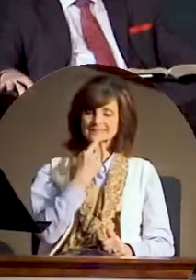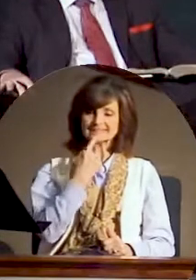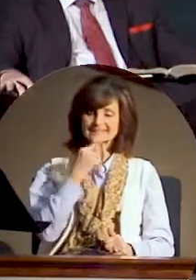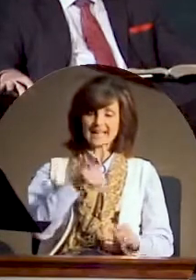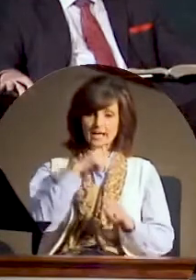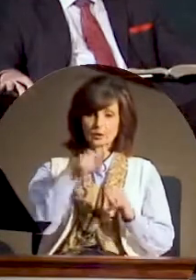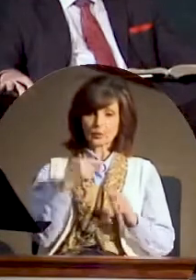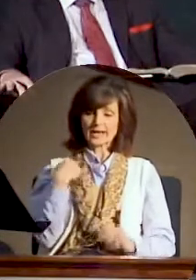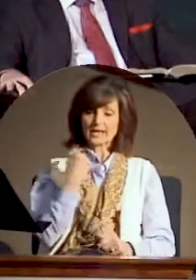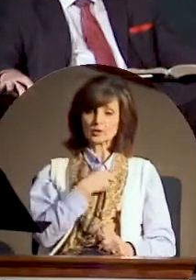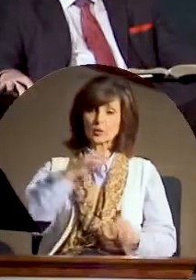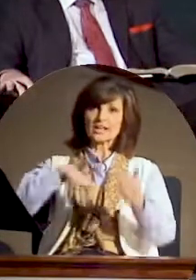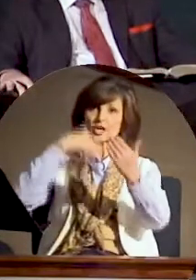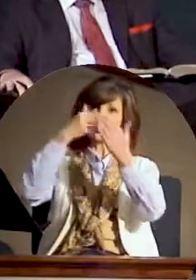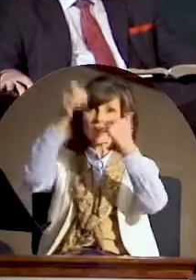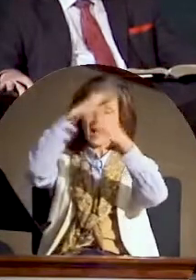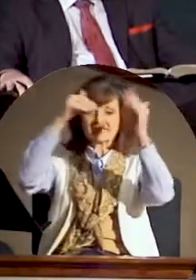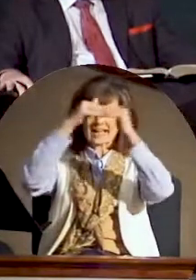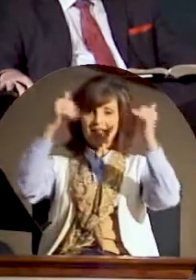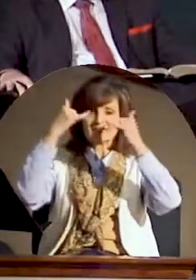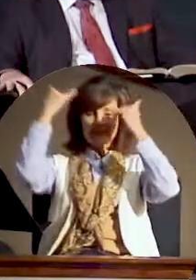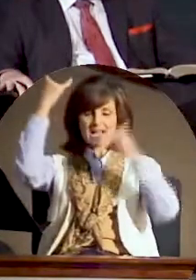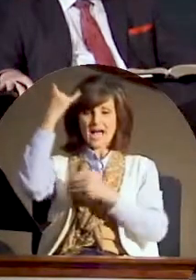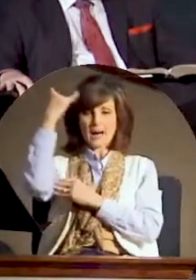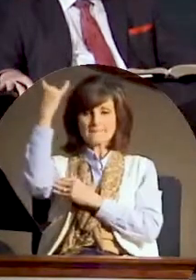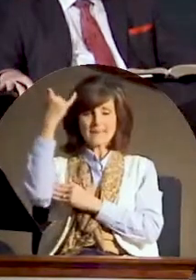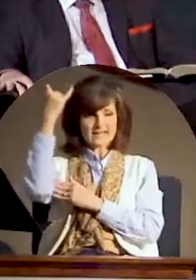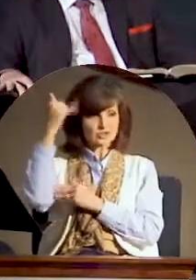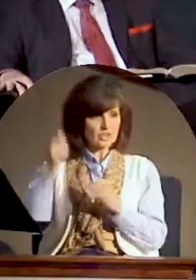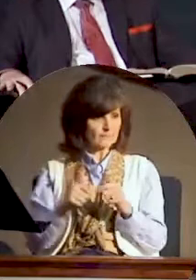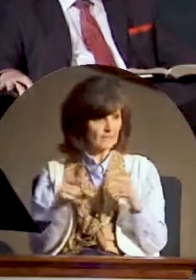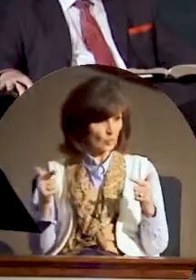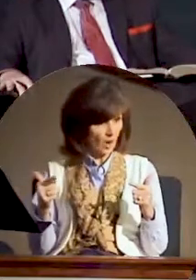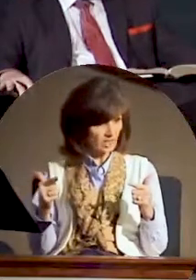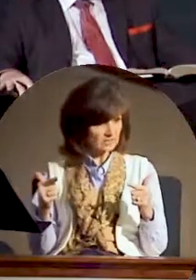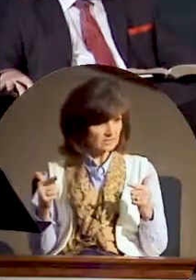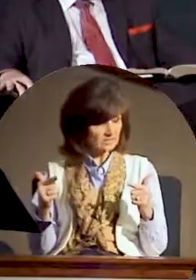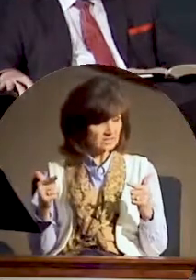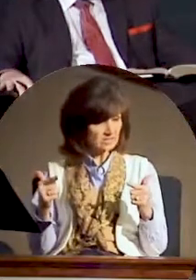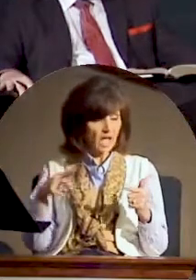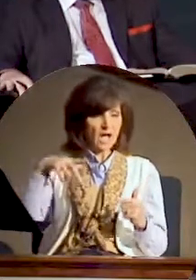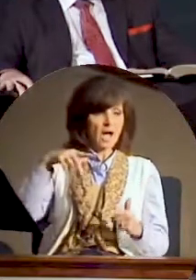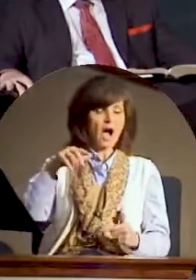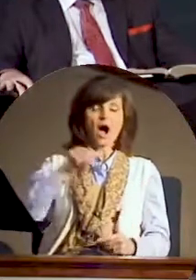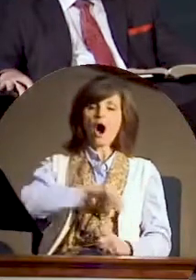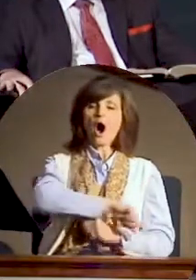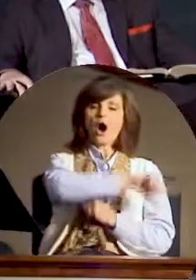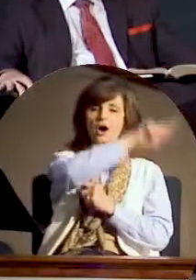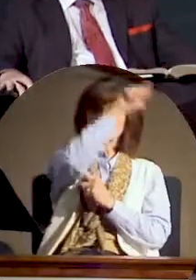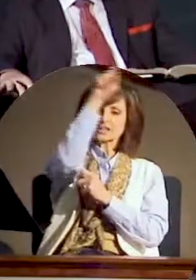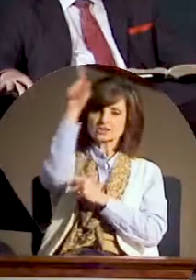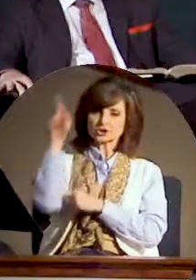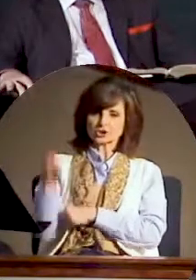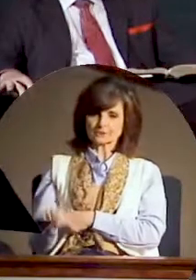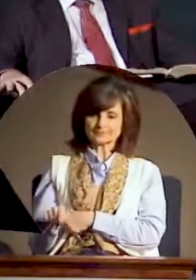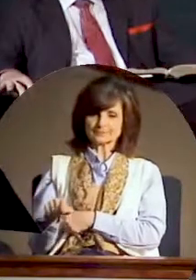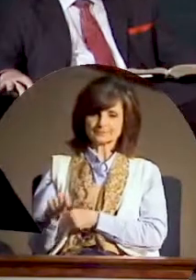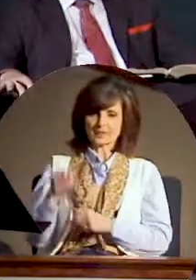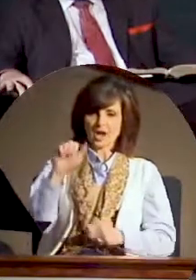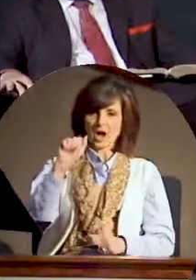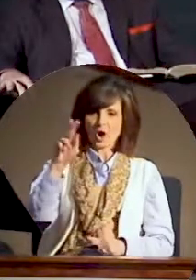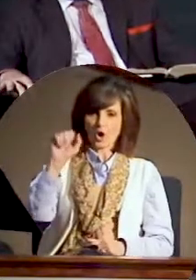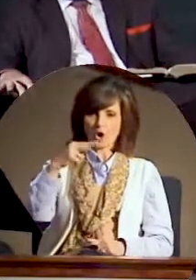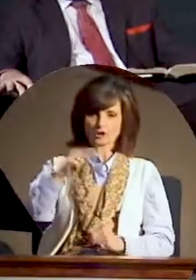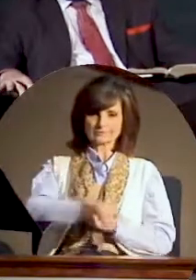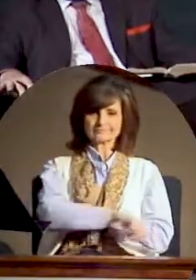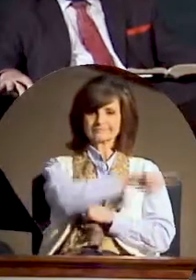when we get to heaven, imagine a big old ark in heaven. And when you walk through that ark on your way into heaven, on this side of the